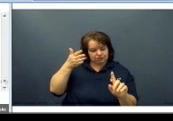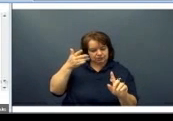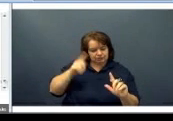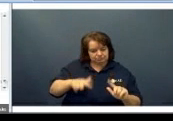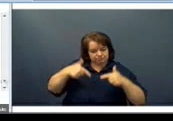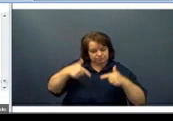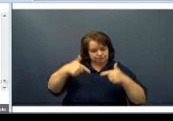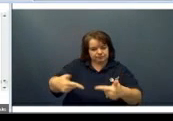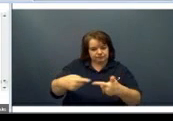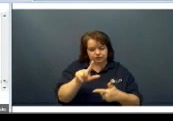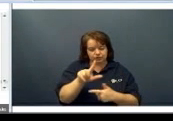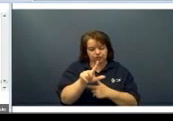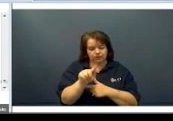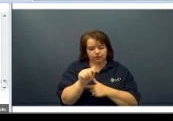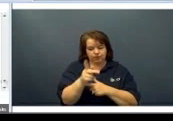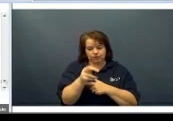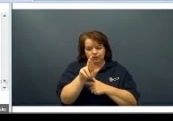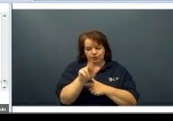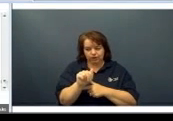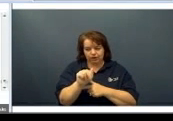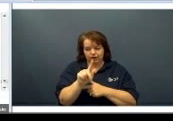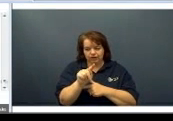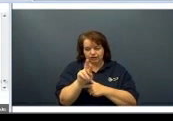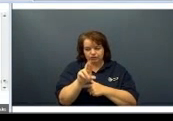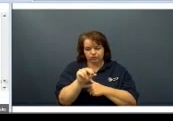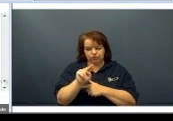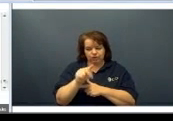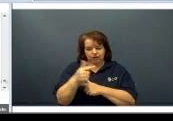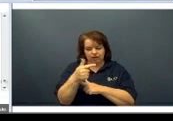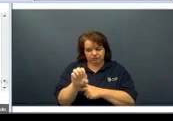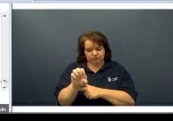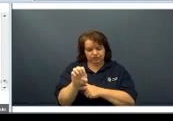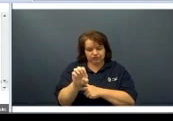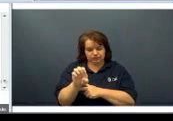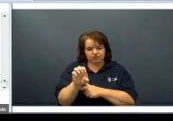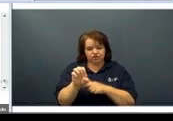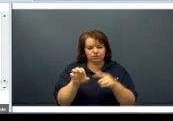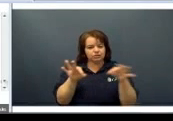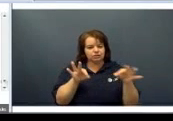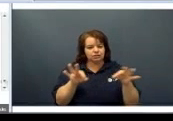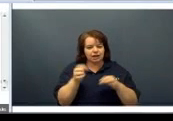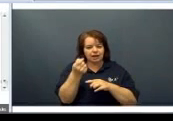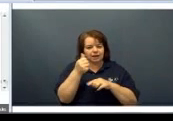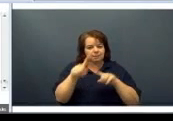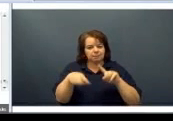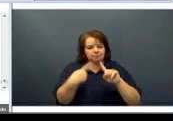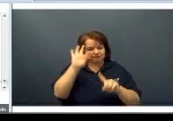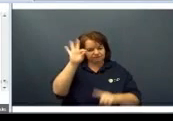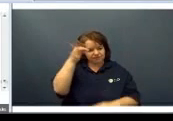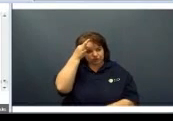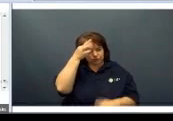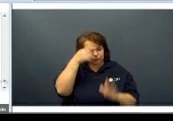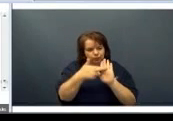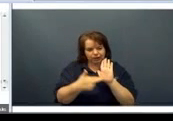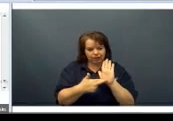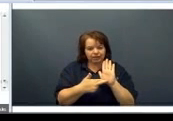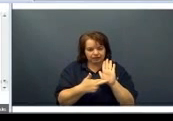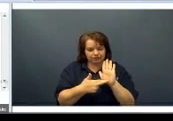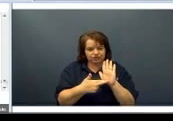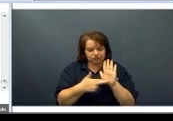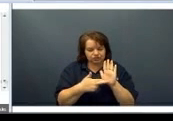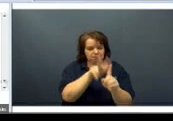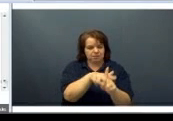presentation over to Laura Tranche to tell us a bit about